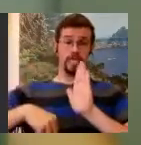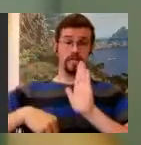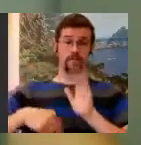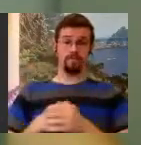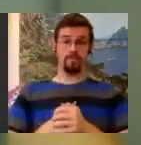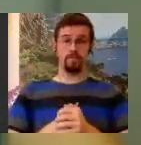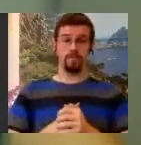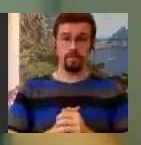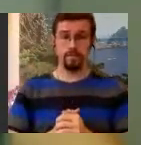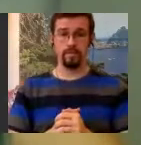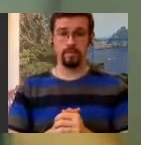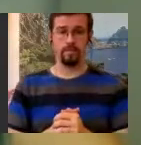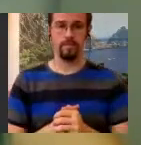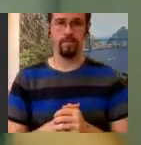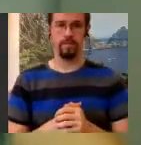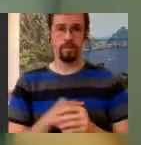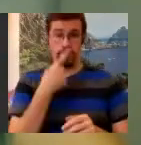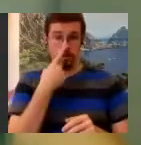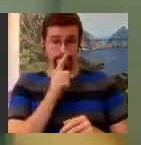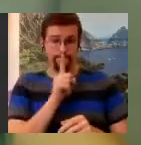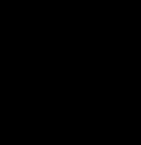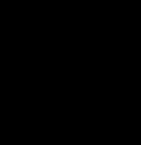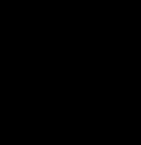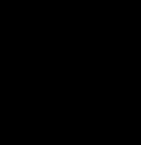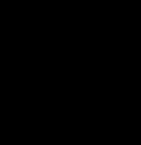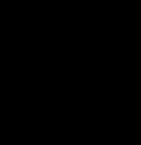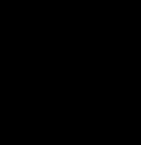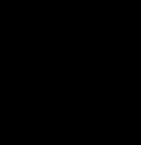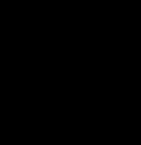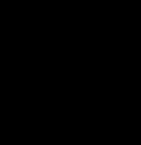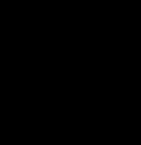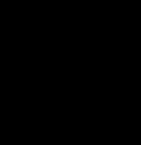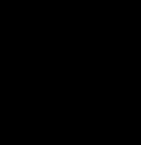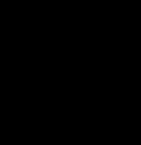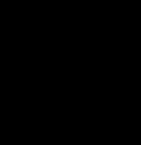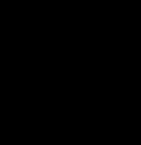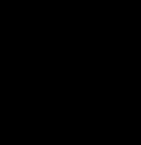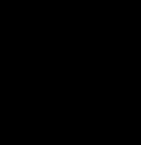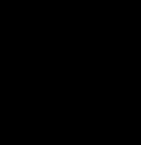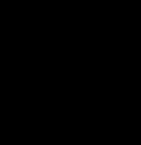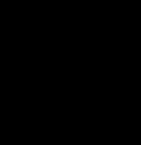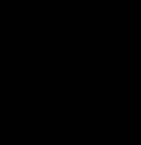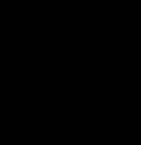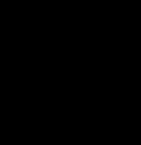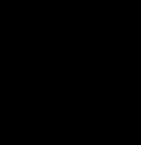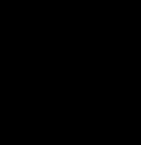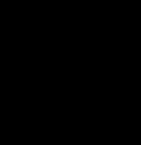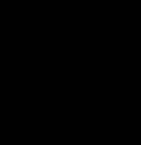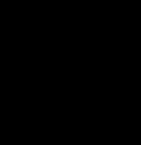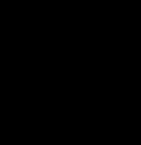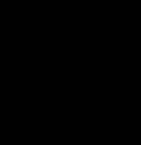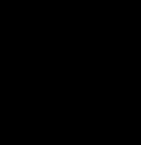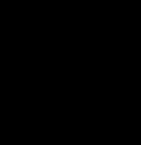then you need to not talk for 1 minute and let me show it. Okay. There.